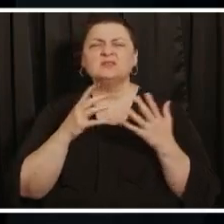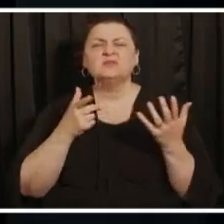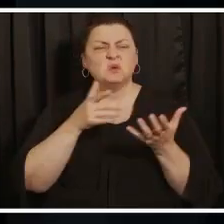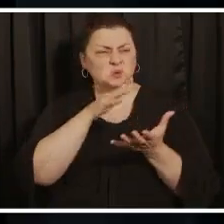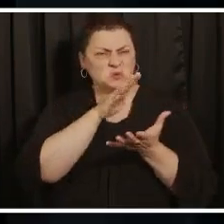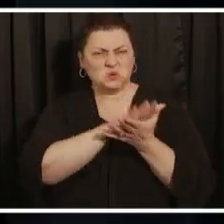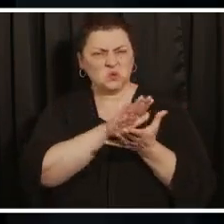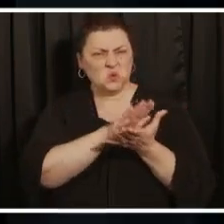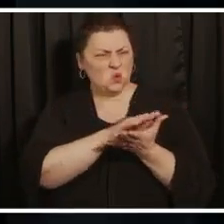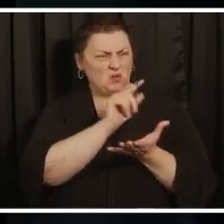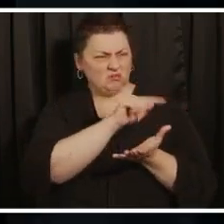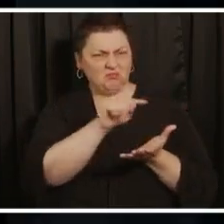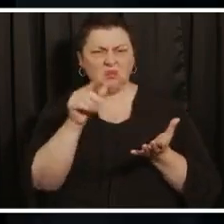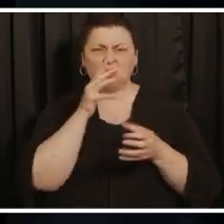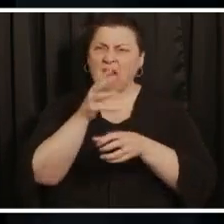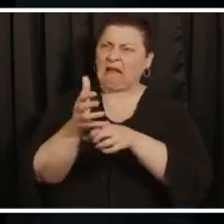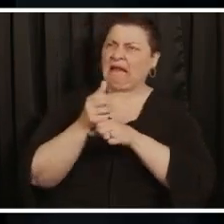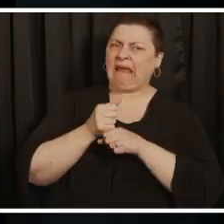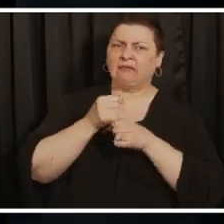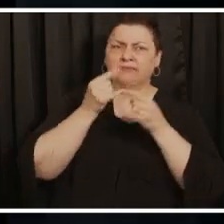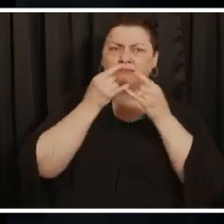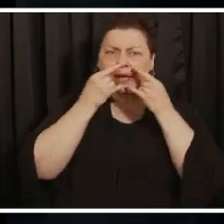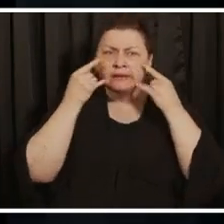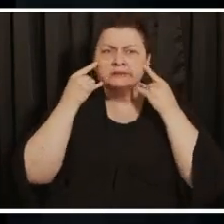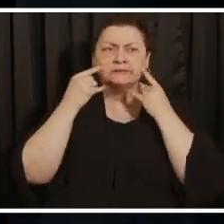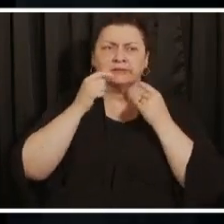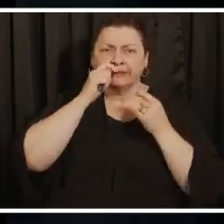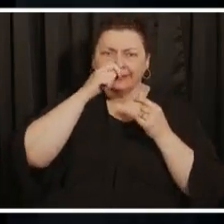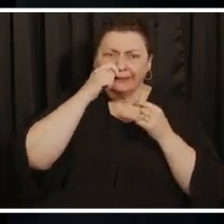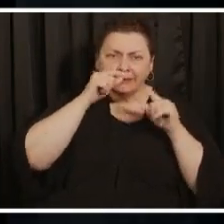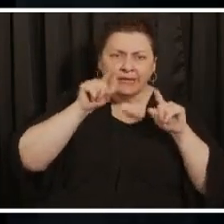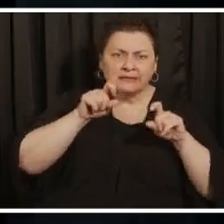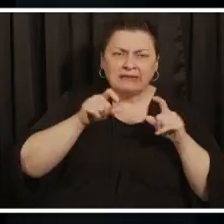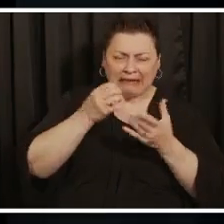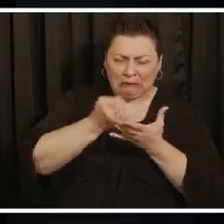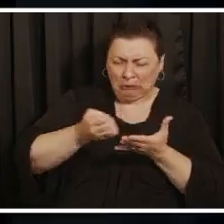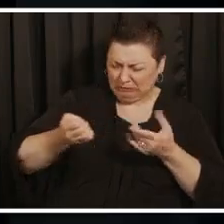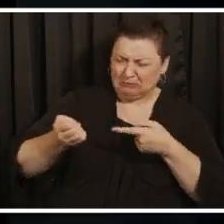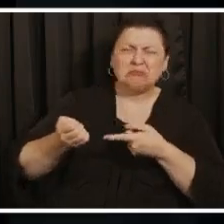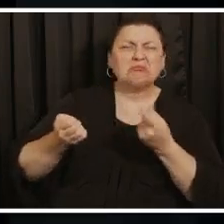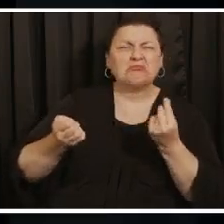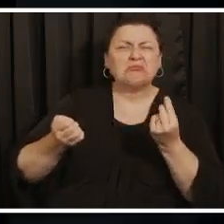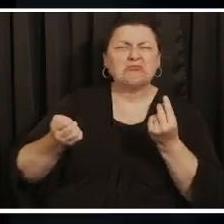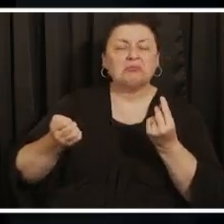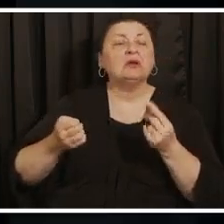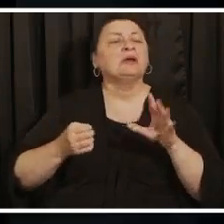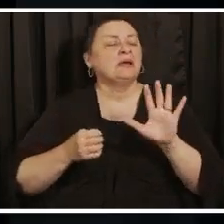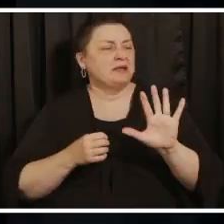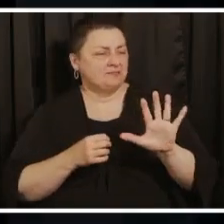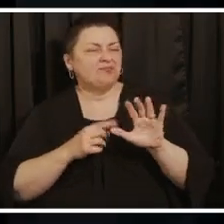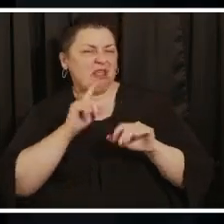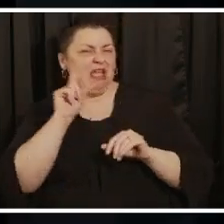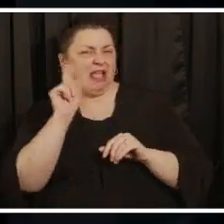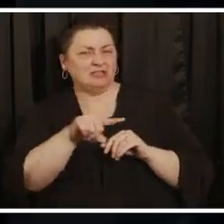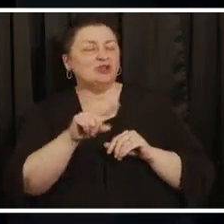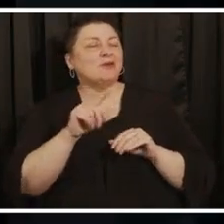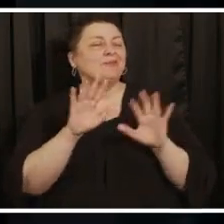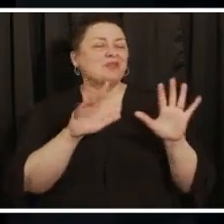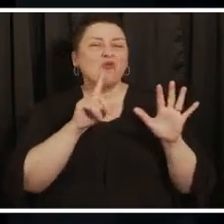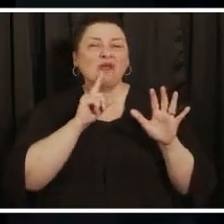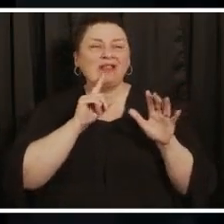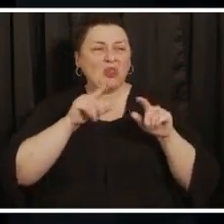that rolled out? Yeah. Well, not so much equipment. the tests are portable